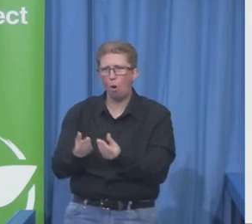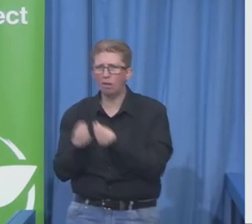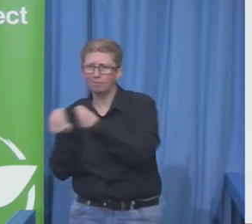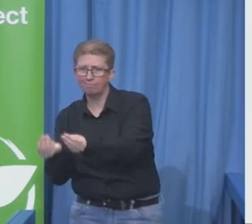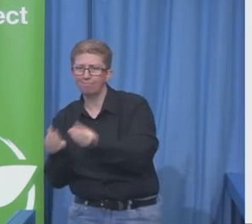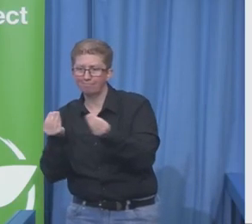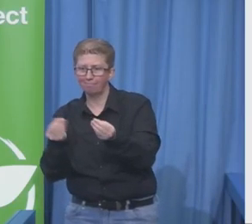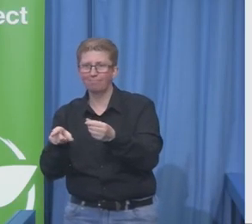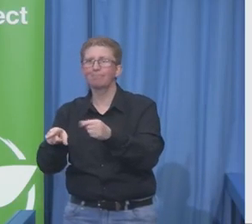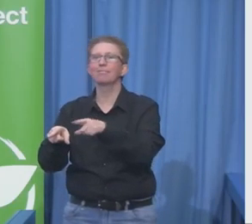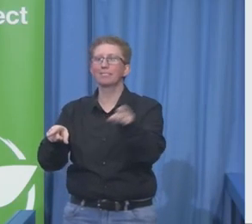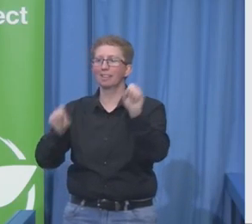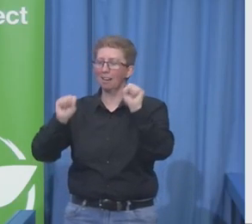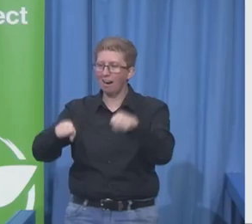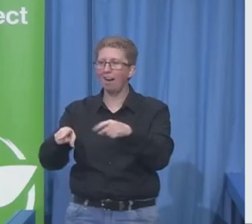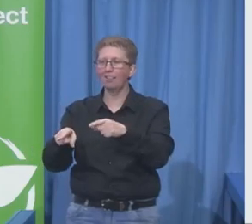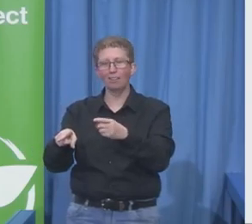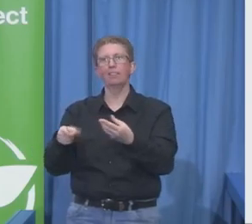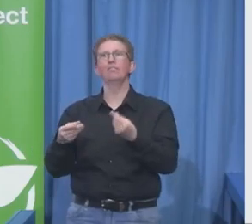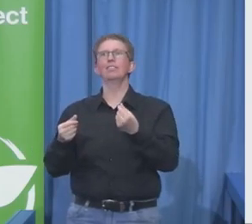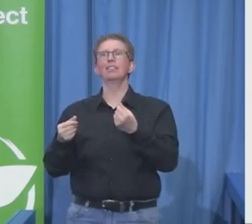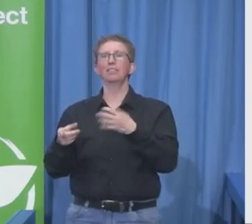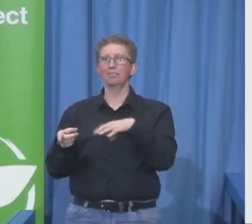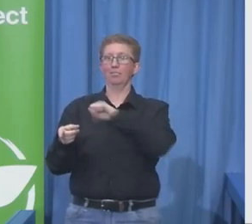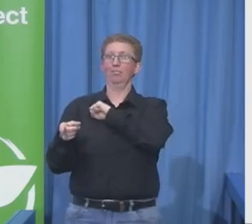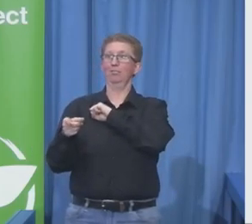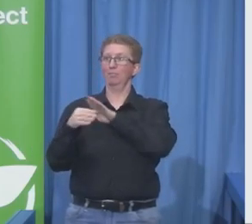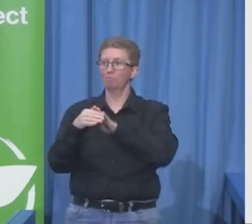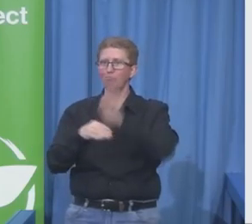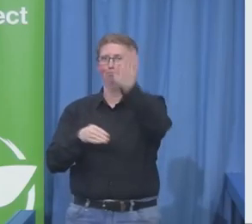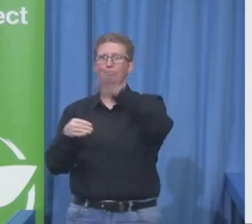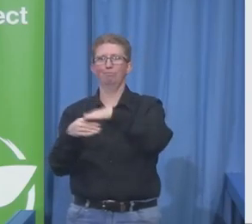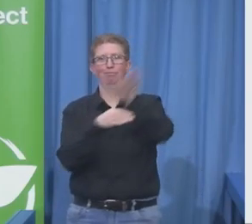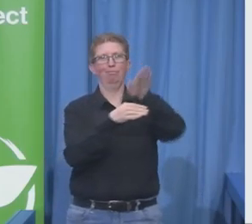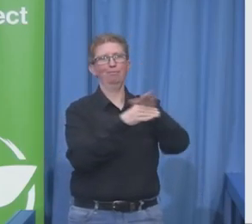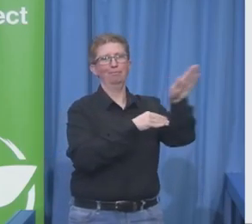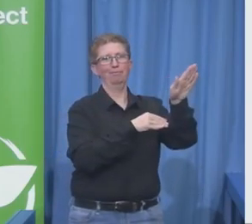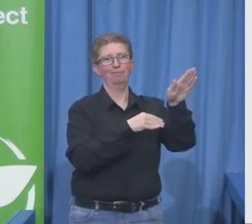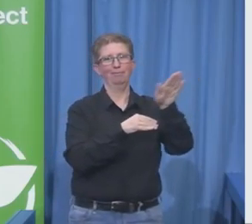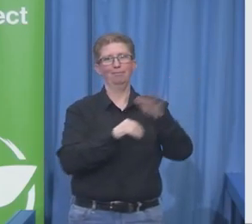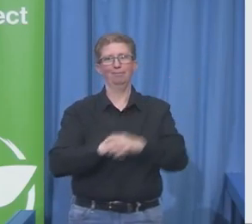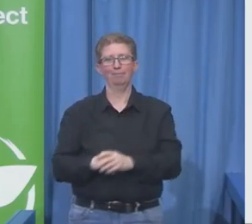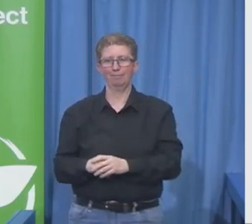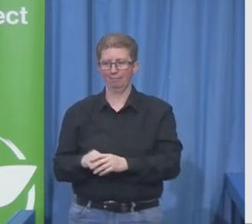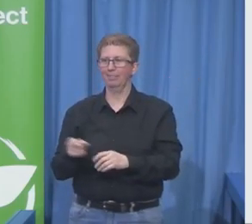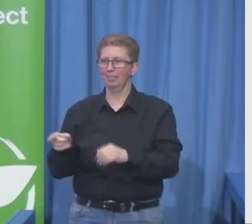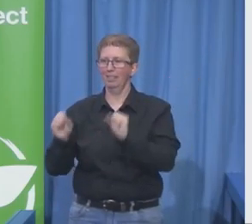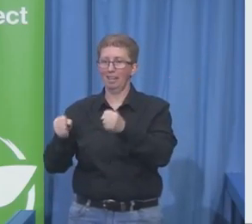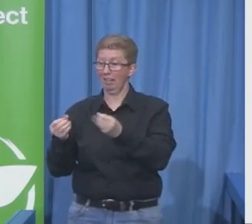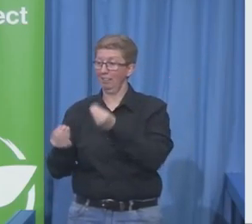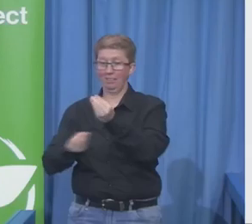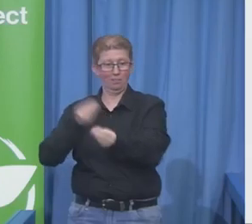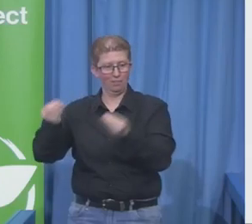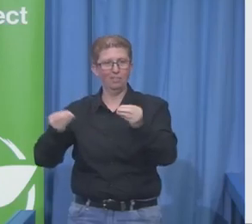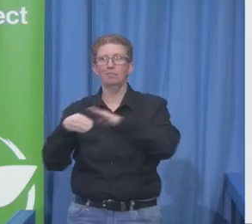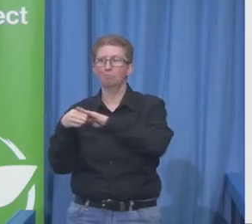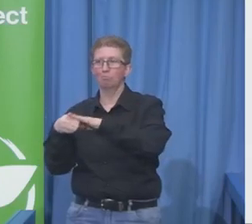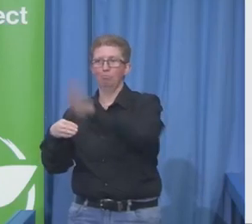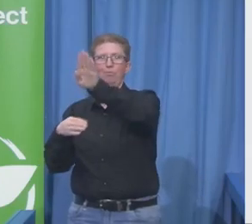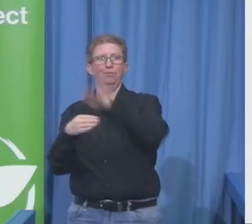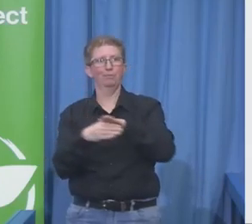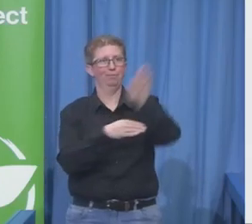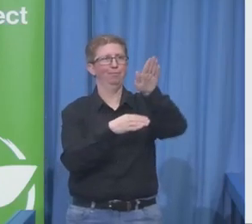These are citations of or examples of some of our employees, a couple of them who are